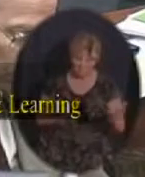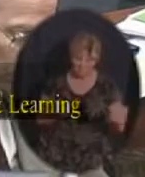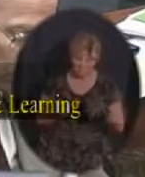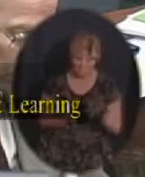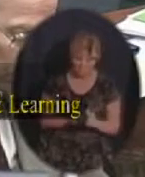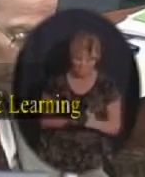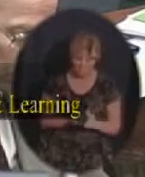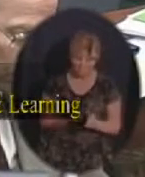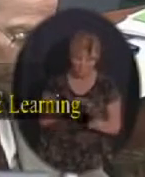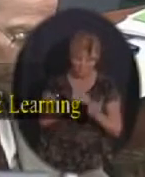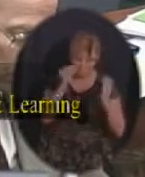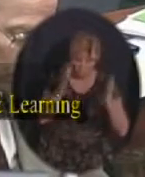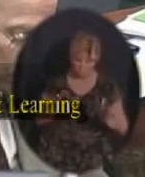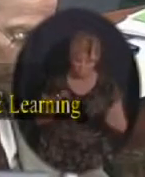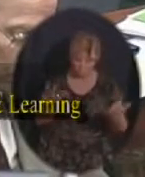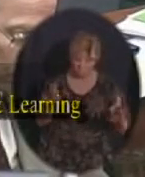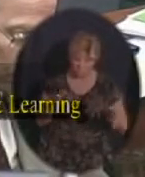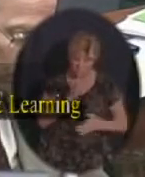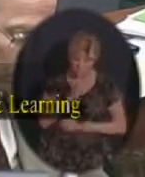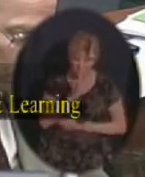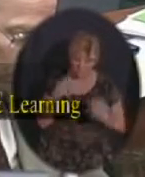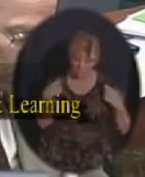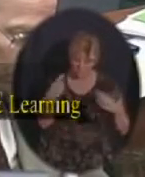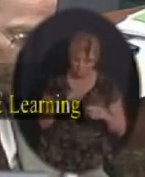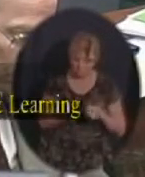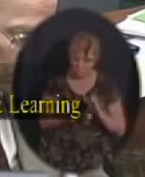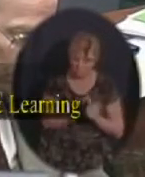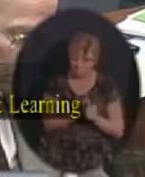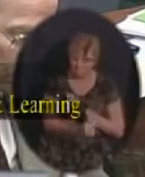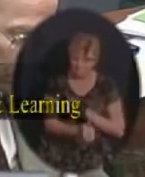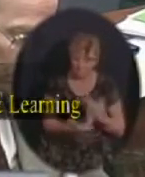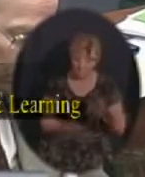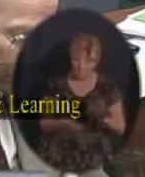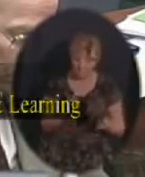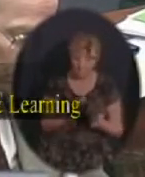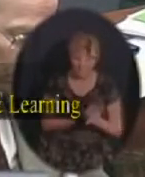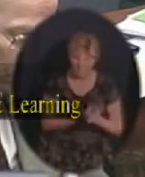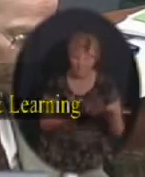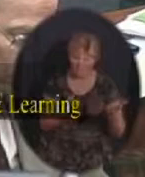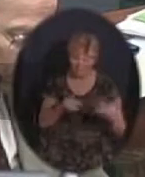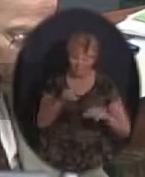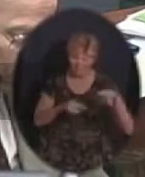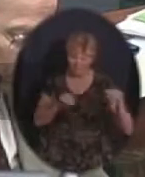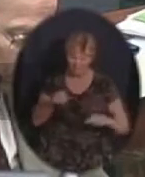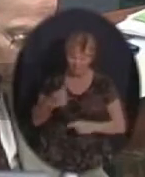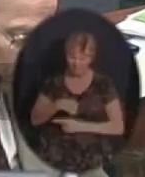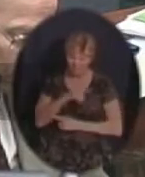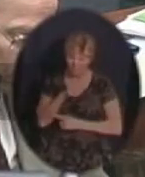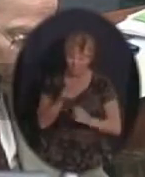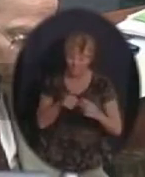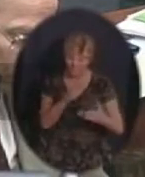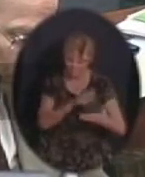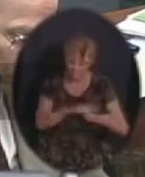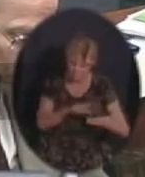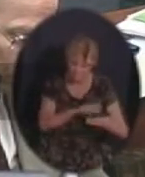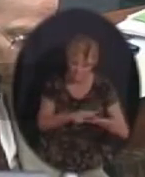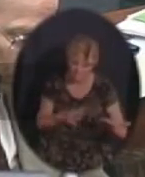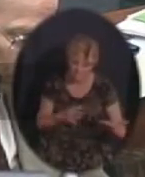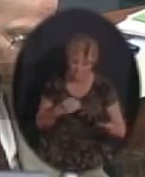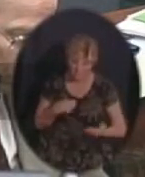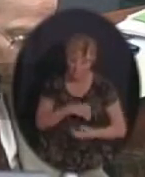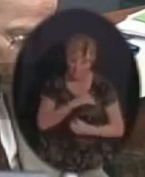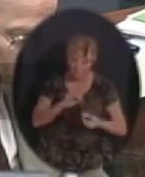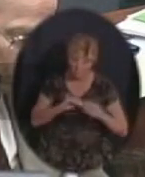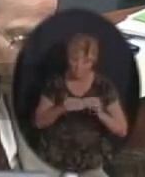going to do with them for this period of this program? And that's a variable that we're going to have to study and to look at. Of course, our number one priority with our English language